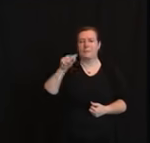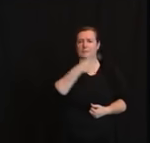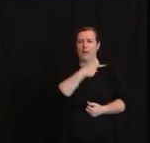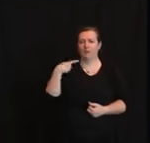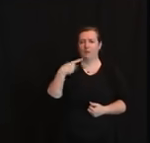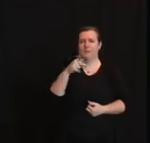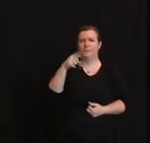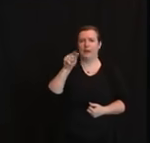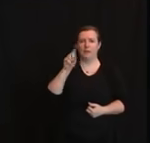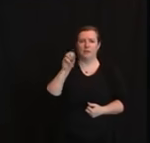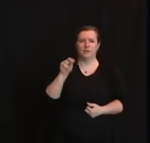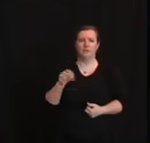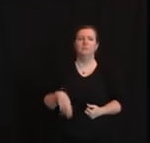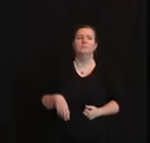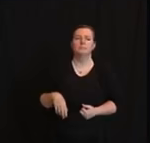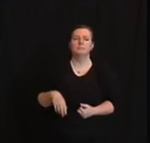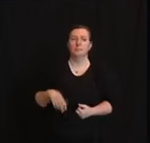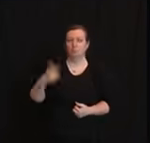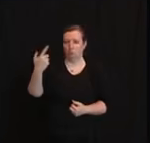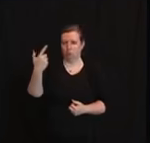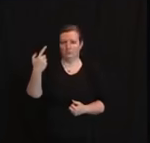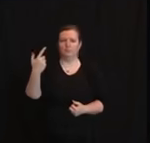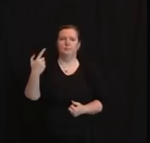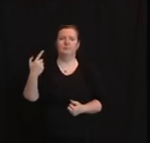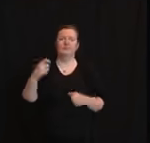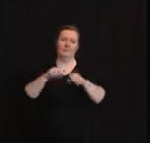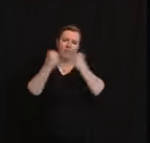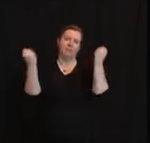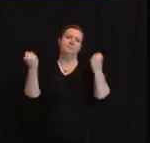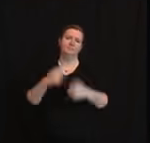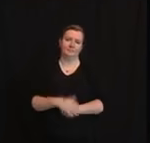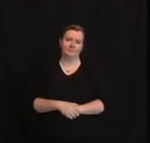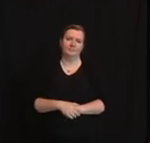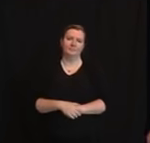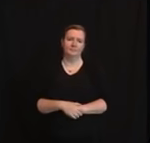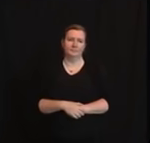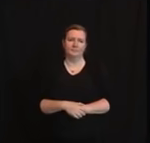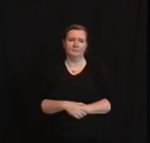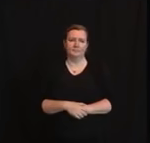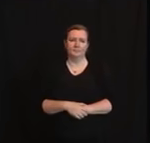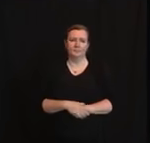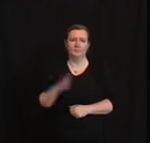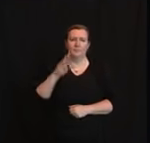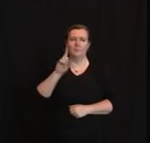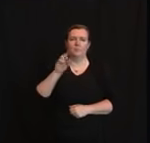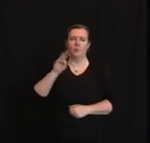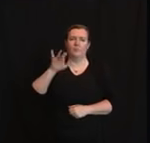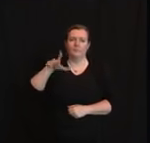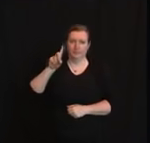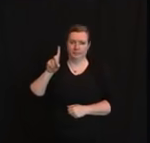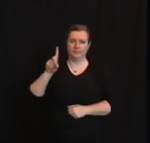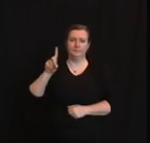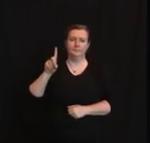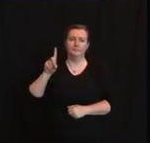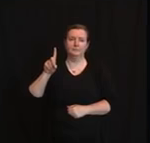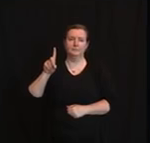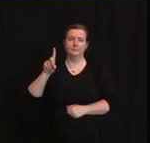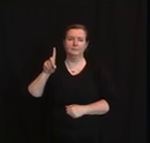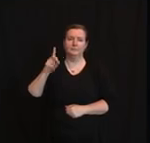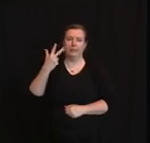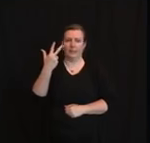EO violations. In Bloomfield, 3 members were cited for being in a closed